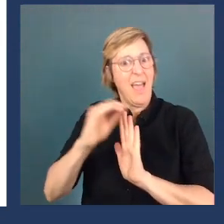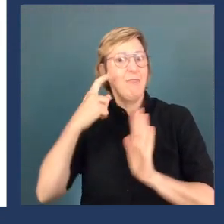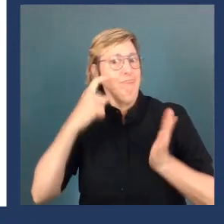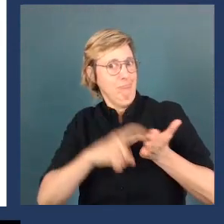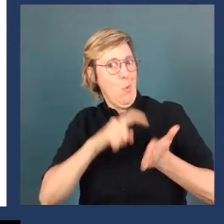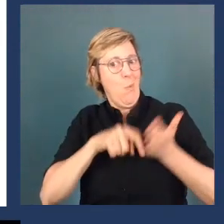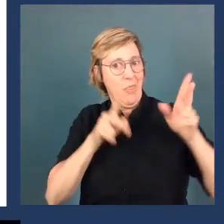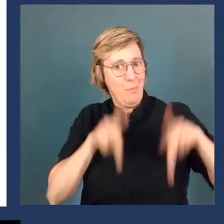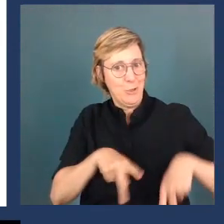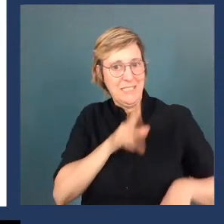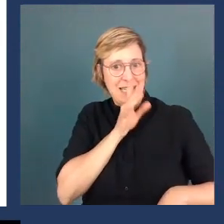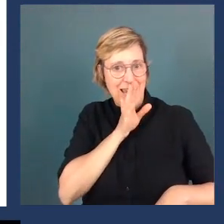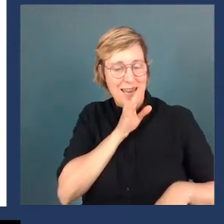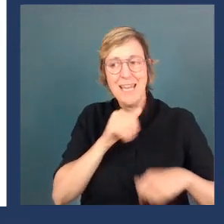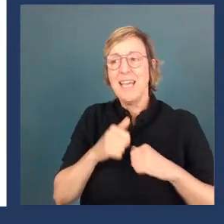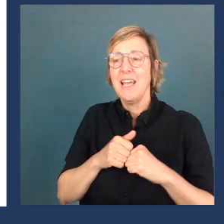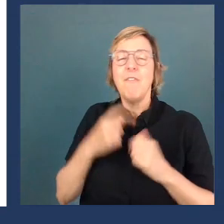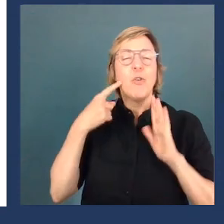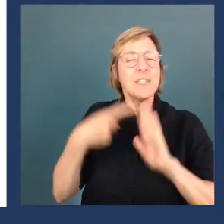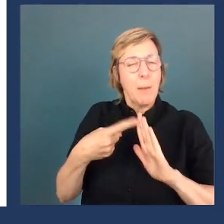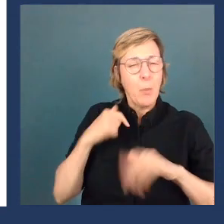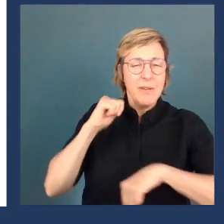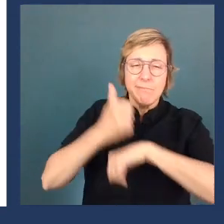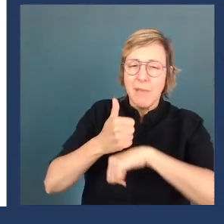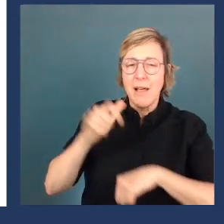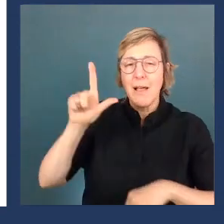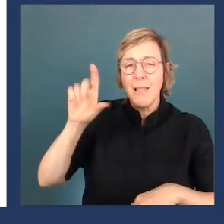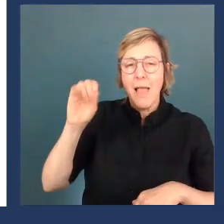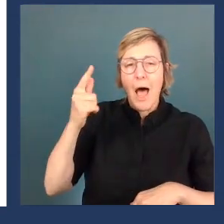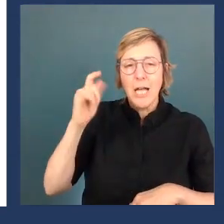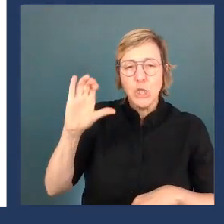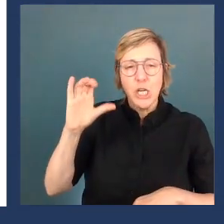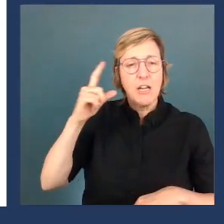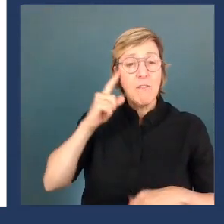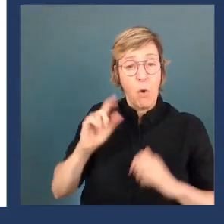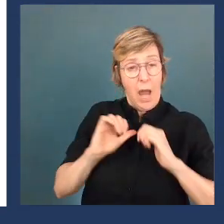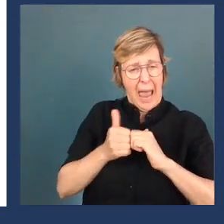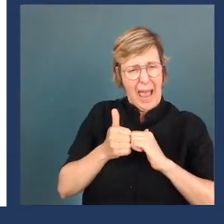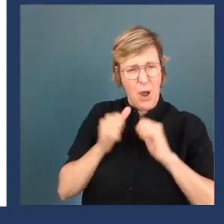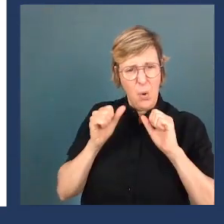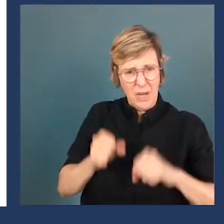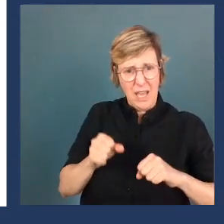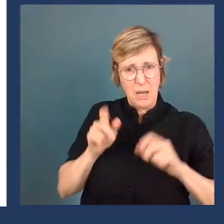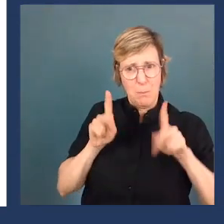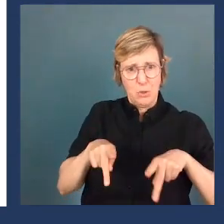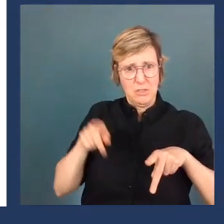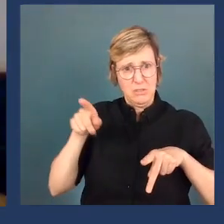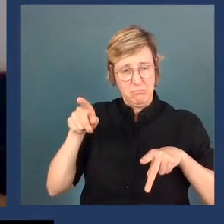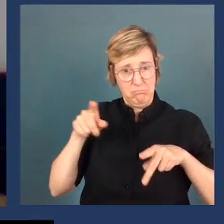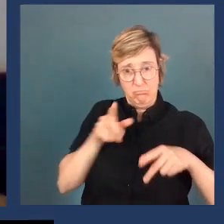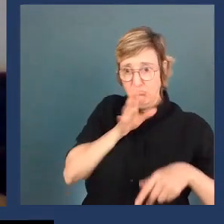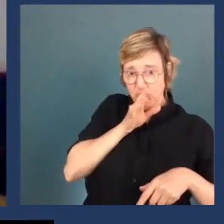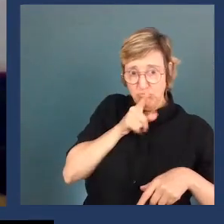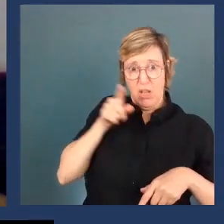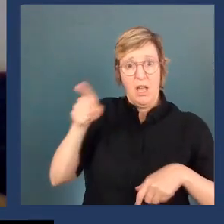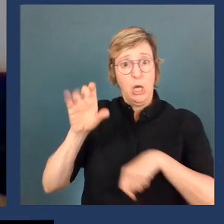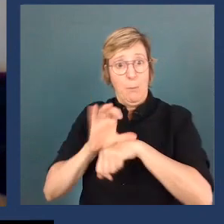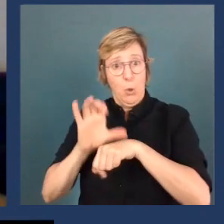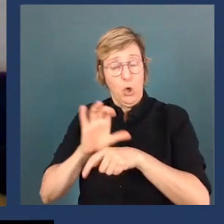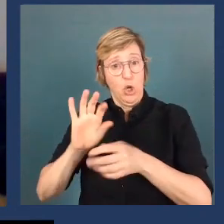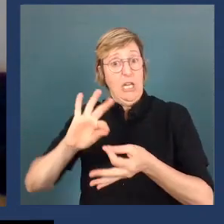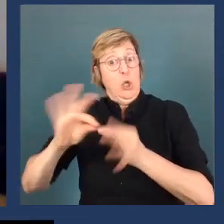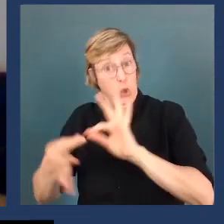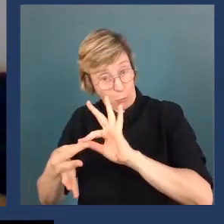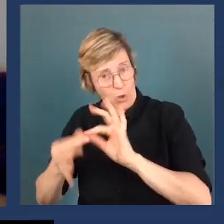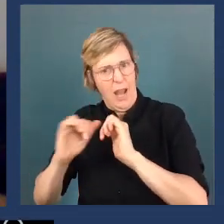example, we have logic defined for how does someone go to a particular question, what should the computer do, and how should it read it out when we receive